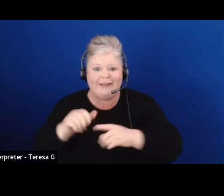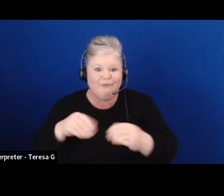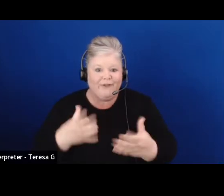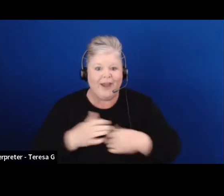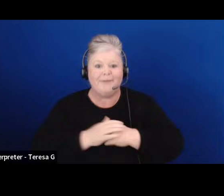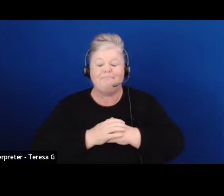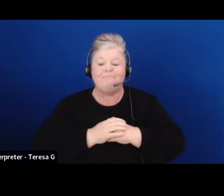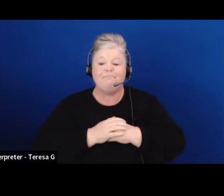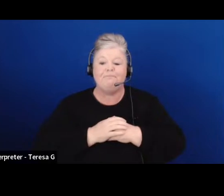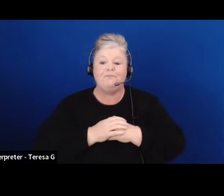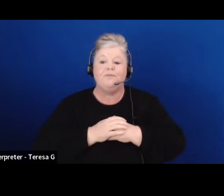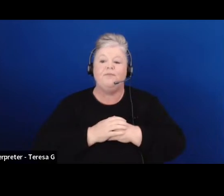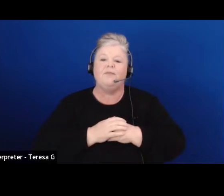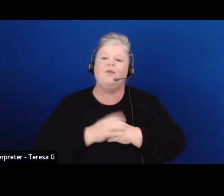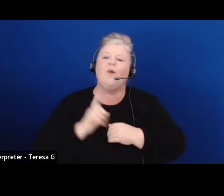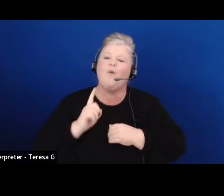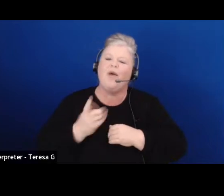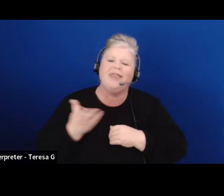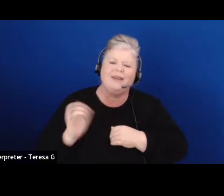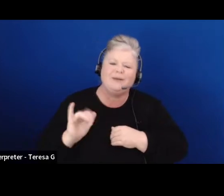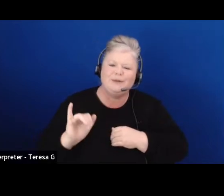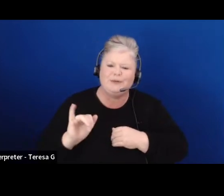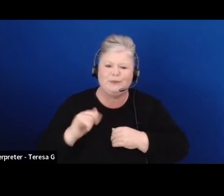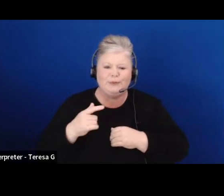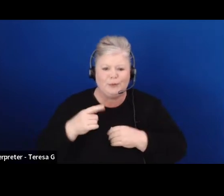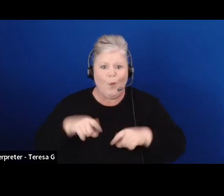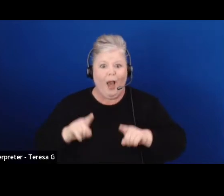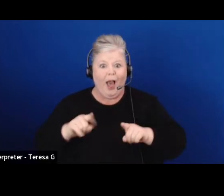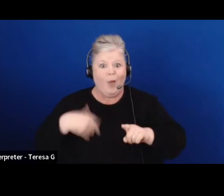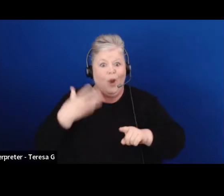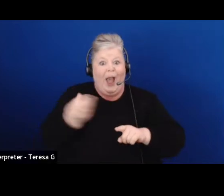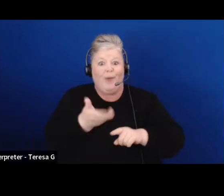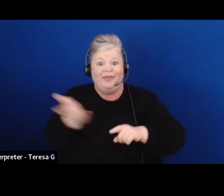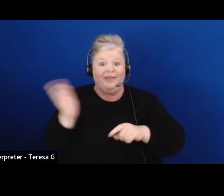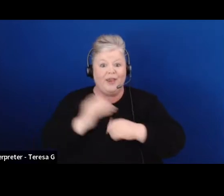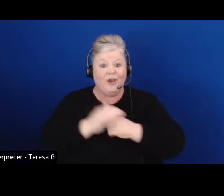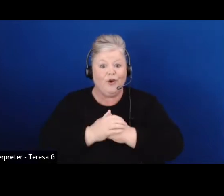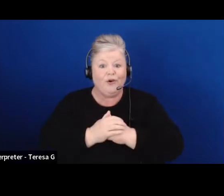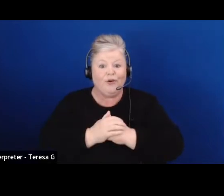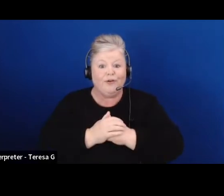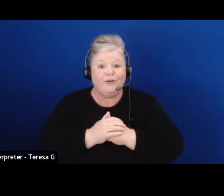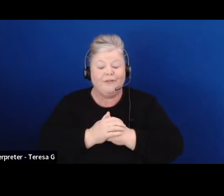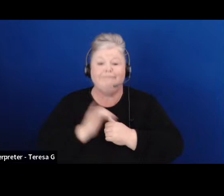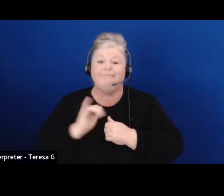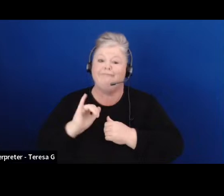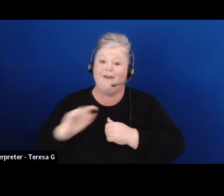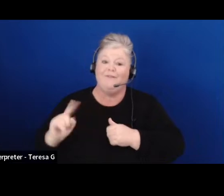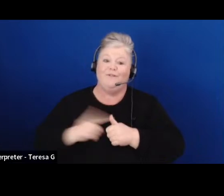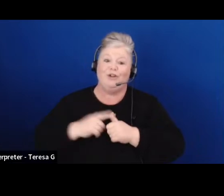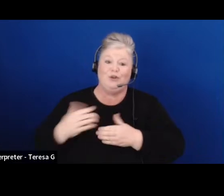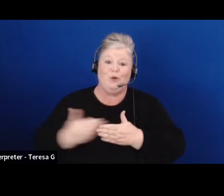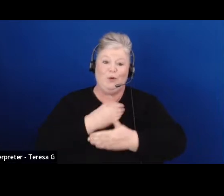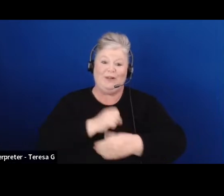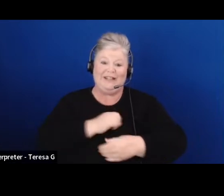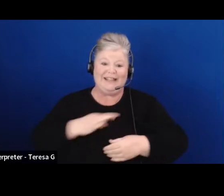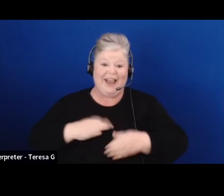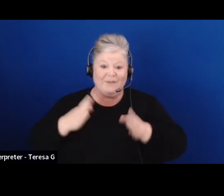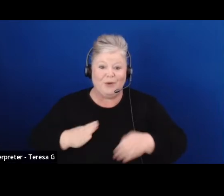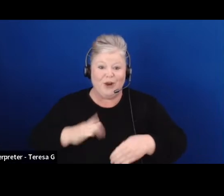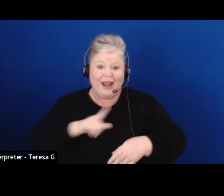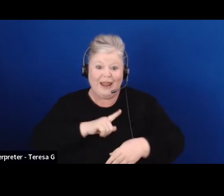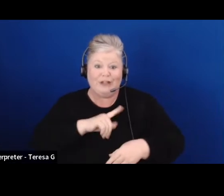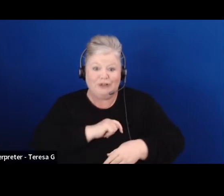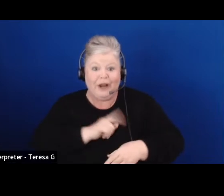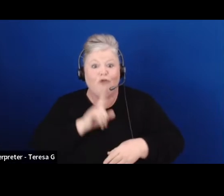One of the things also about being out there everywhere is we have our first new staff member, Latrina, who is